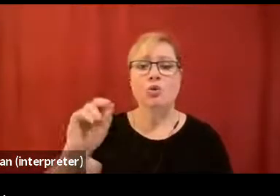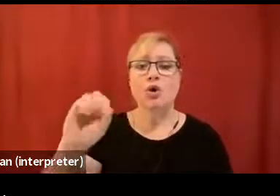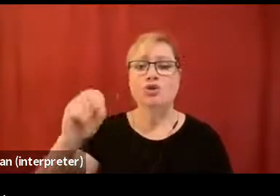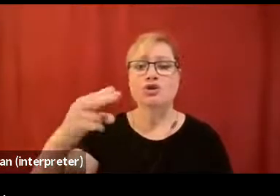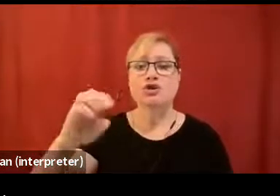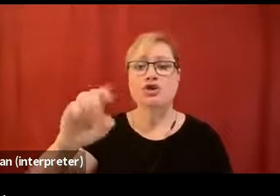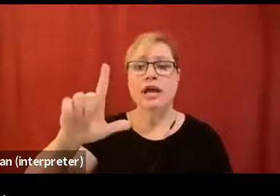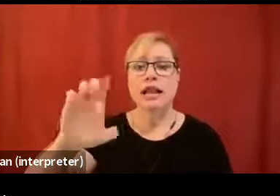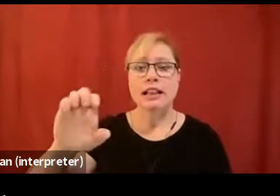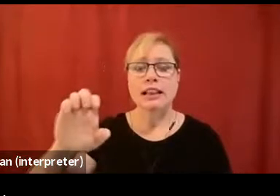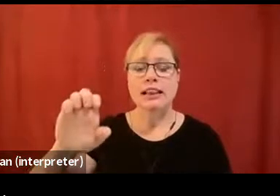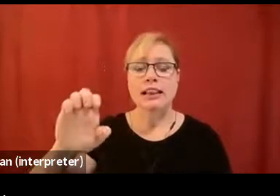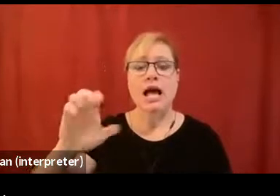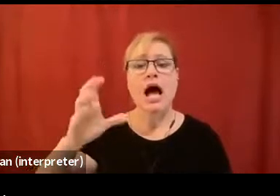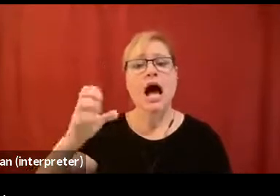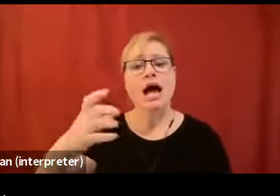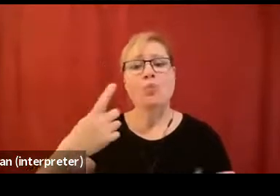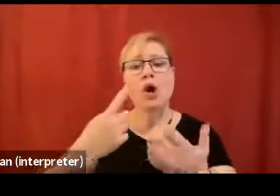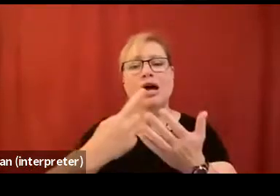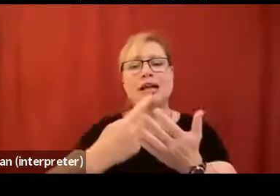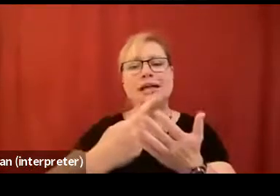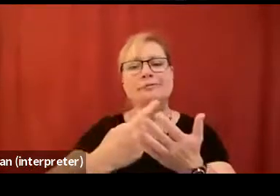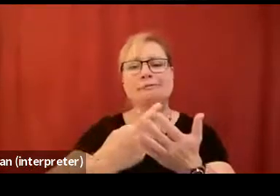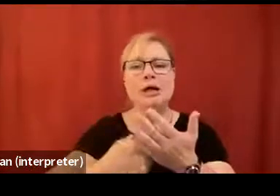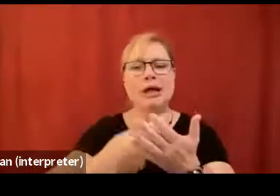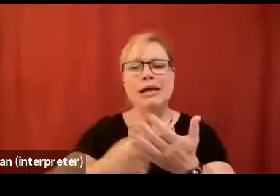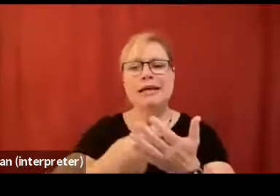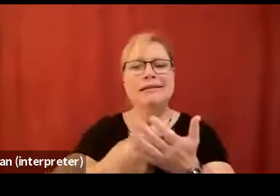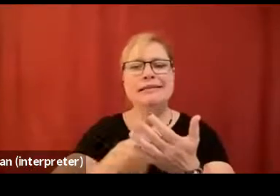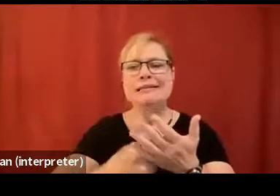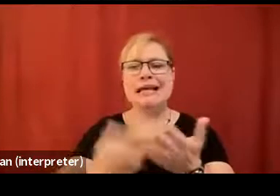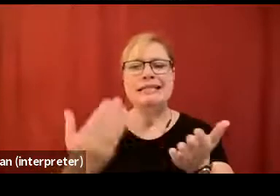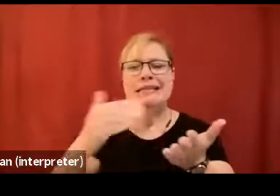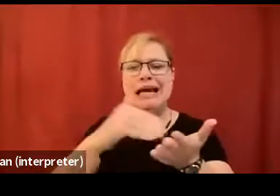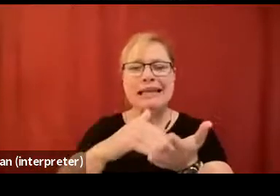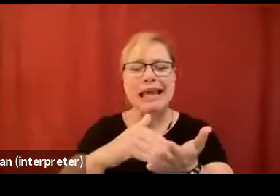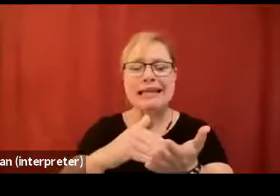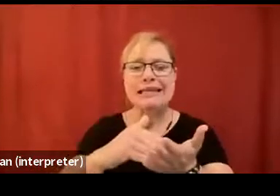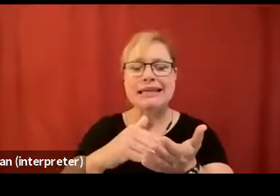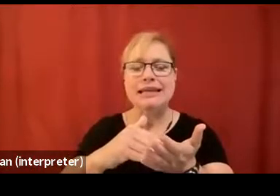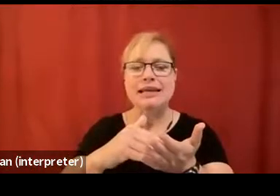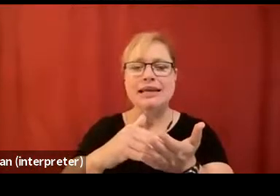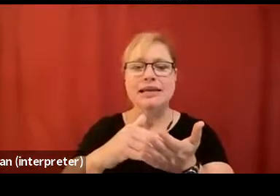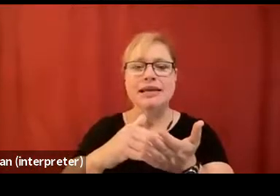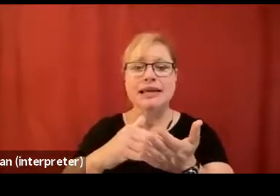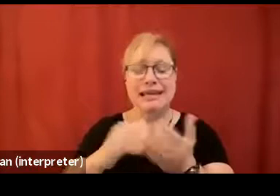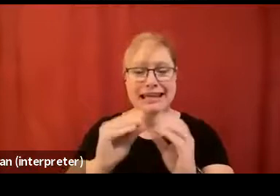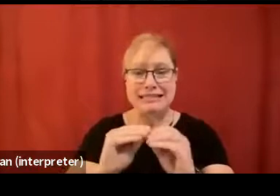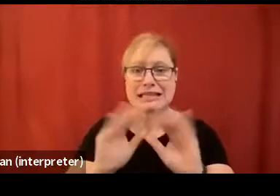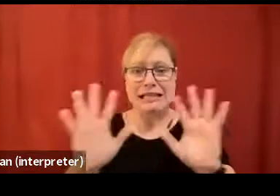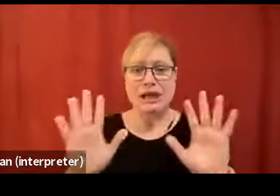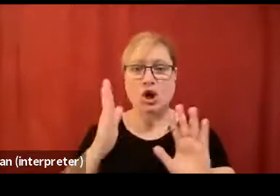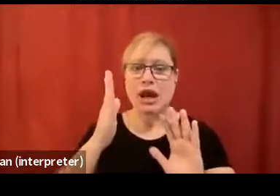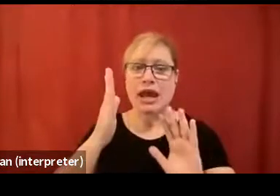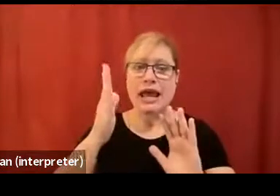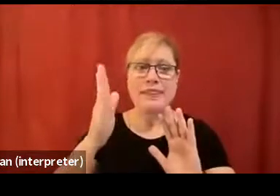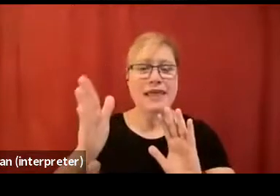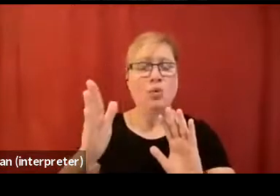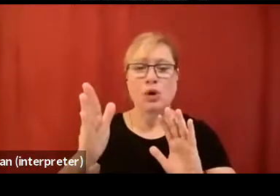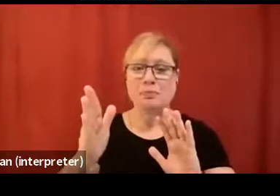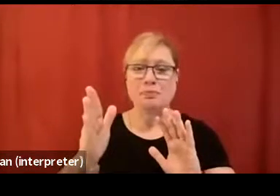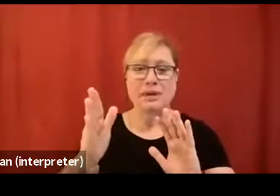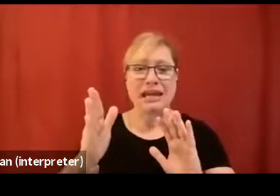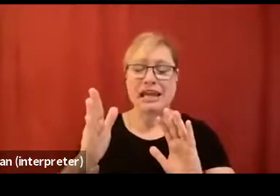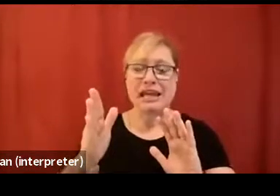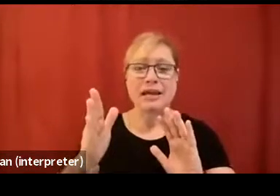bit further again and ask, it's already very clear that there will be dramatic inequalities in